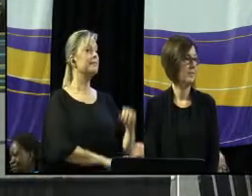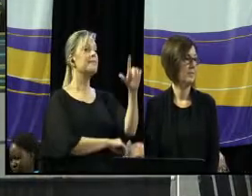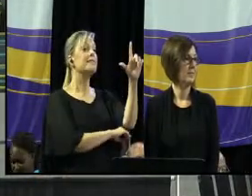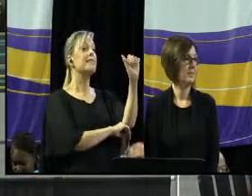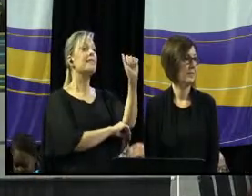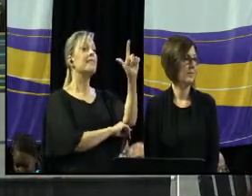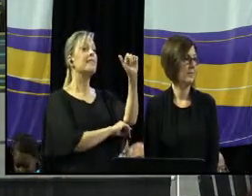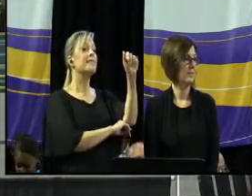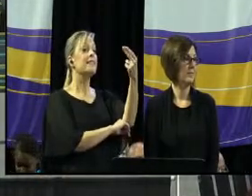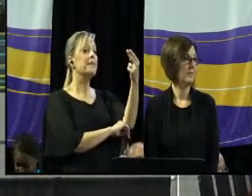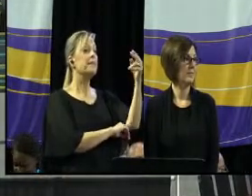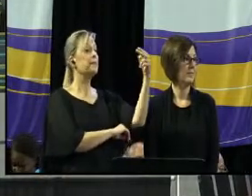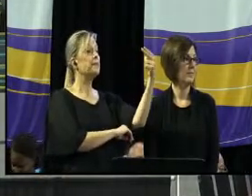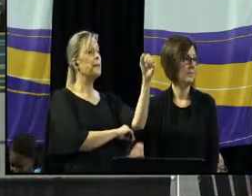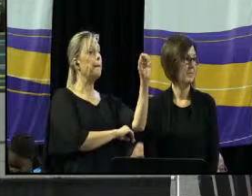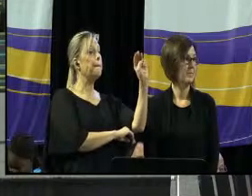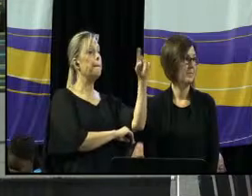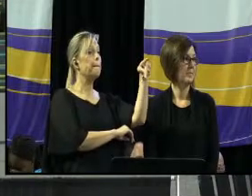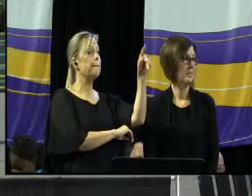Layla Hampton.